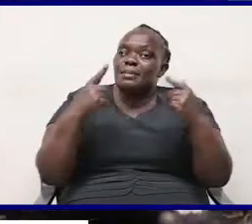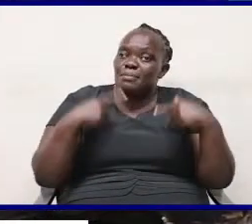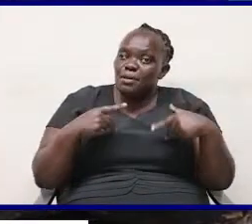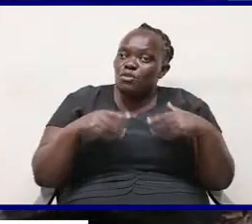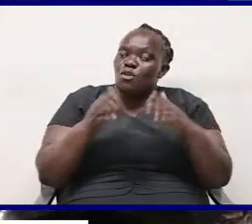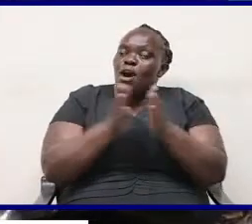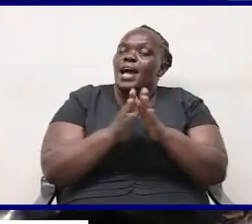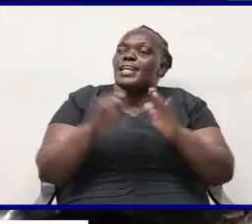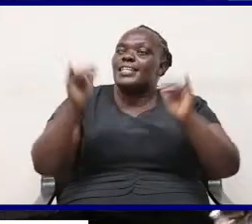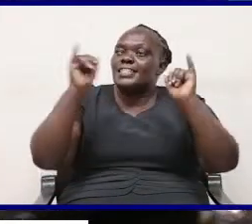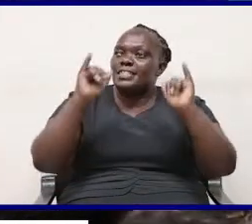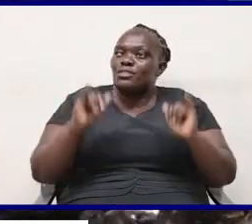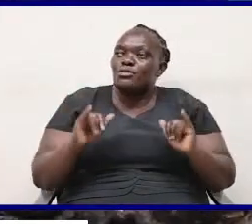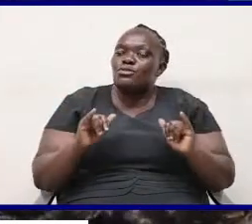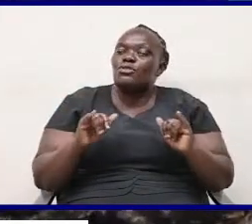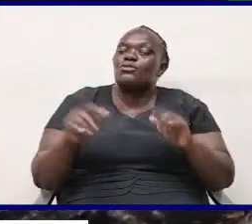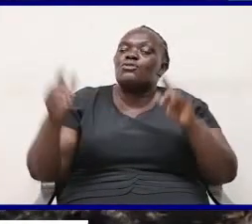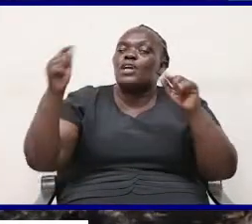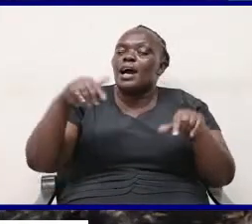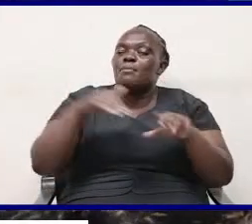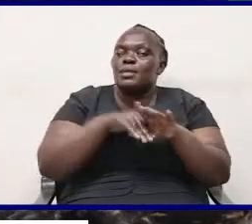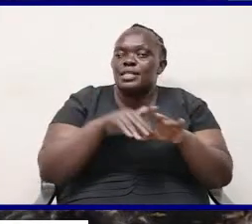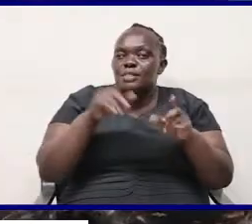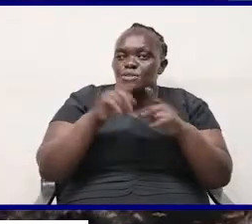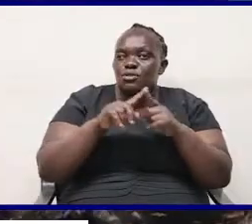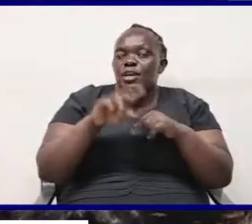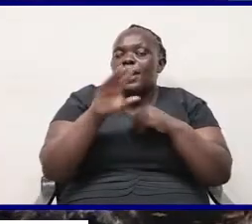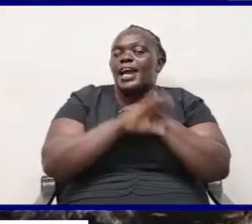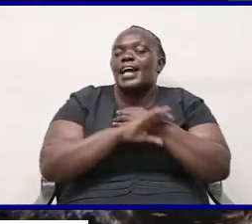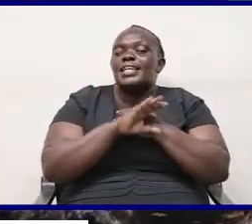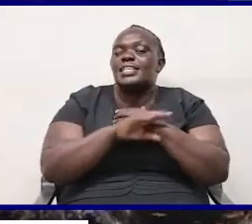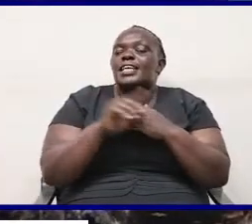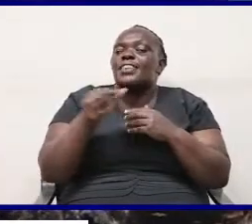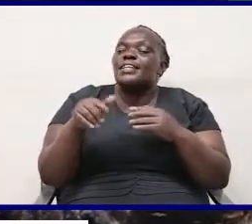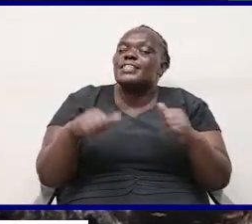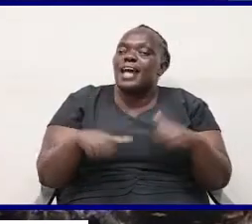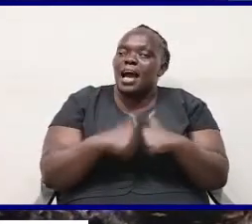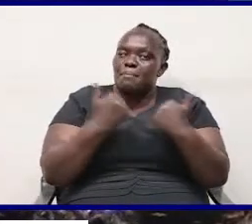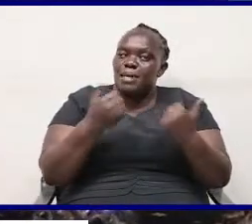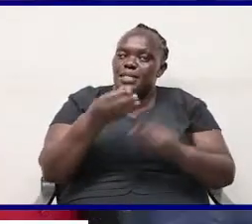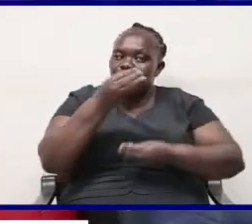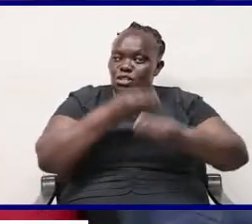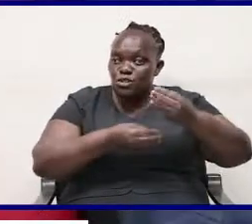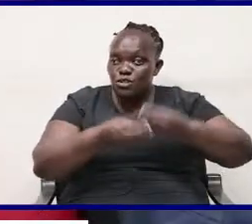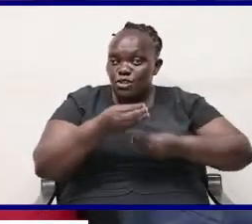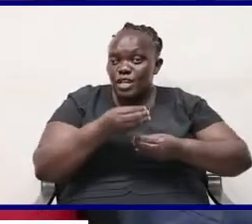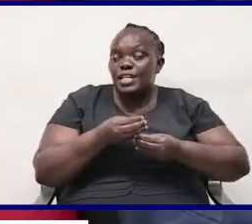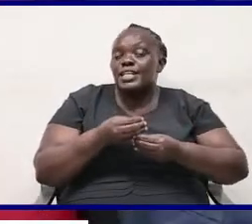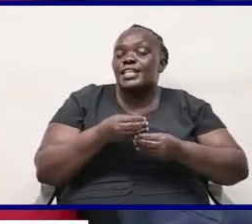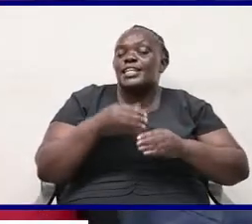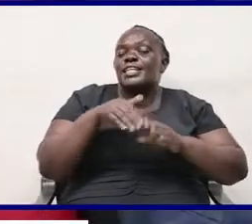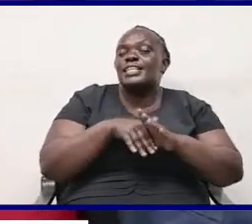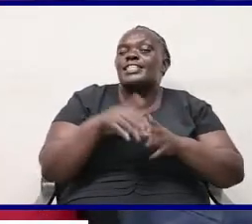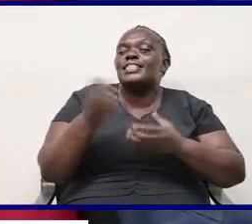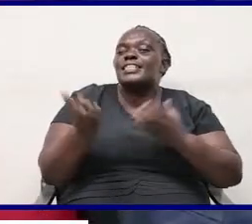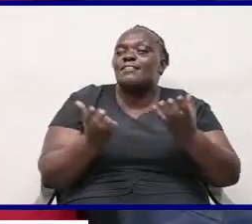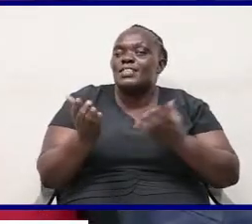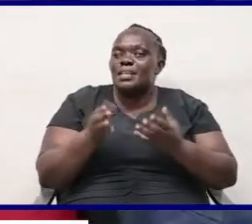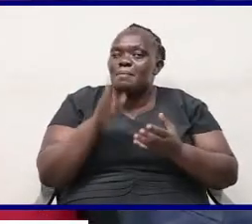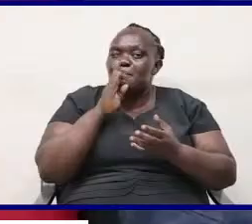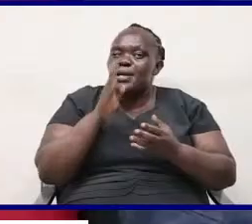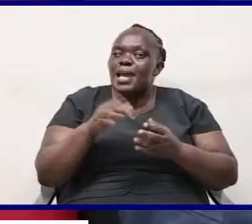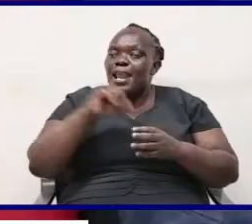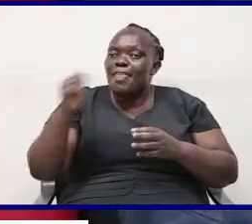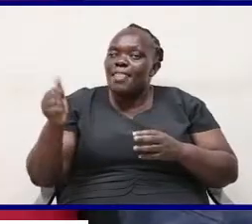people and institutions to come into the country. And when this happens, trade in services really